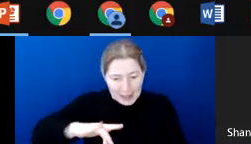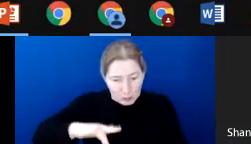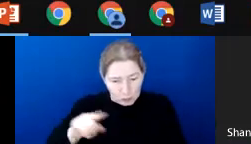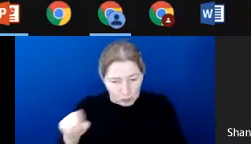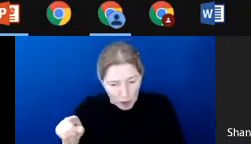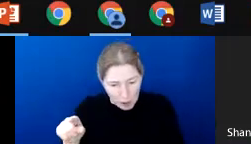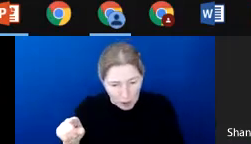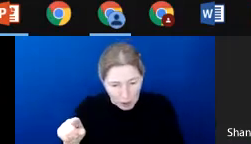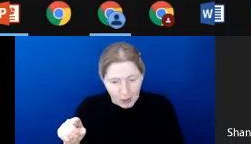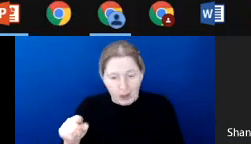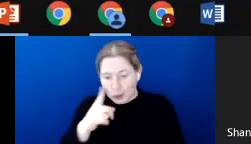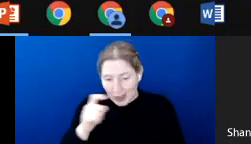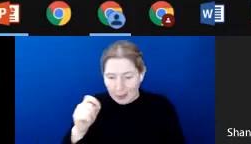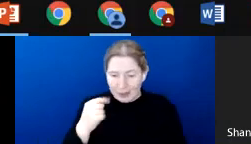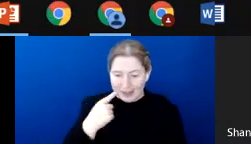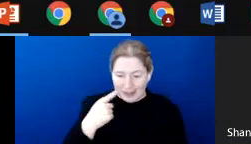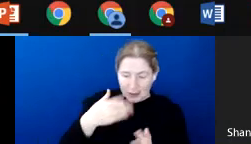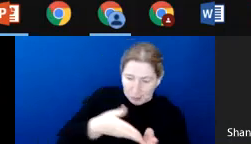up.